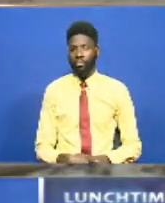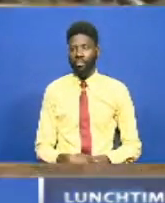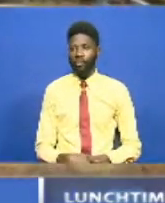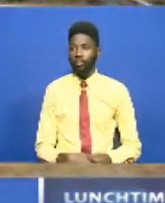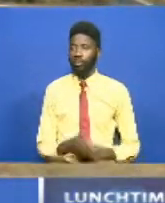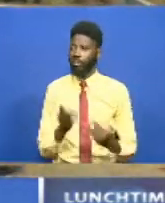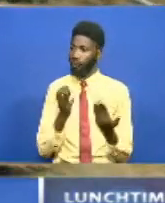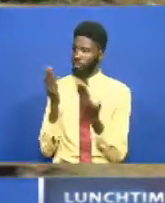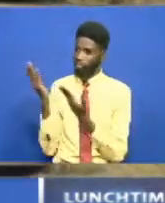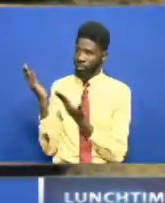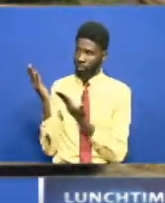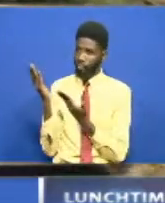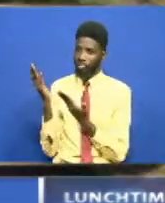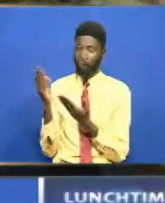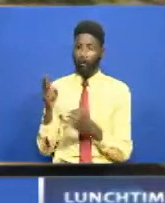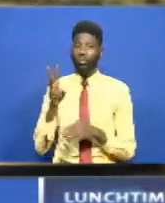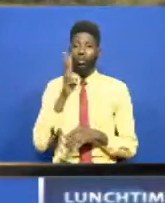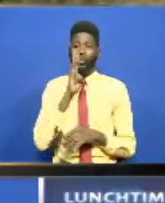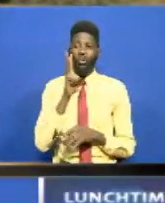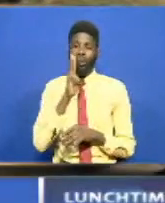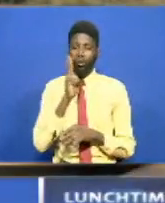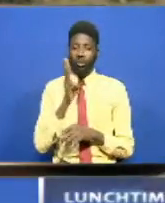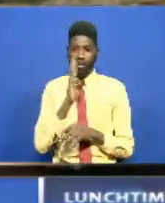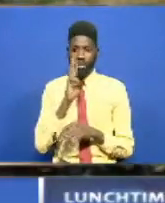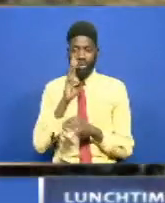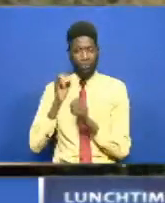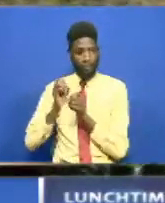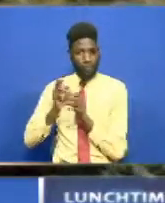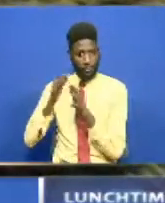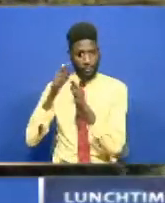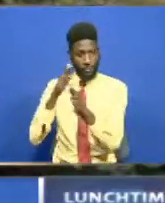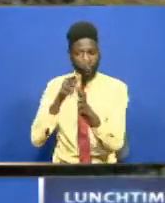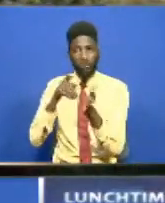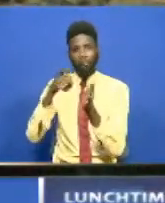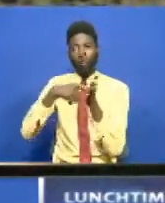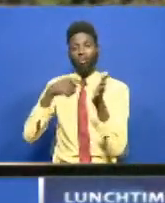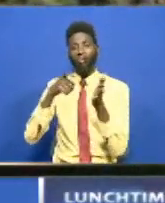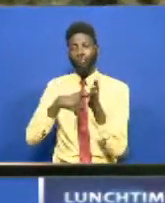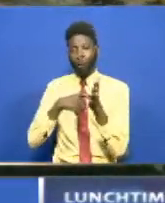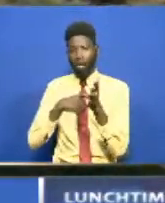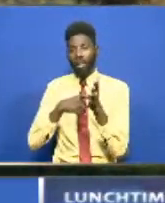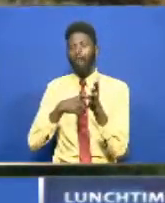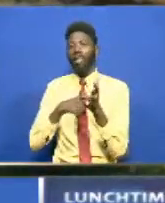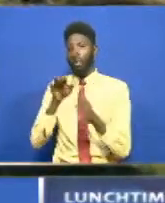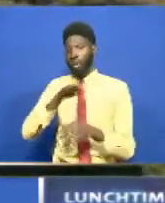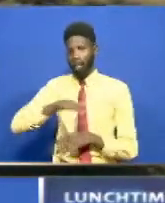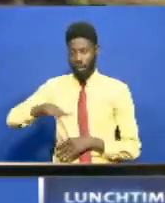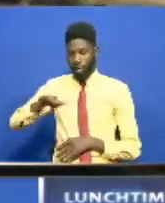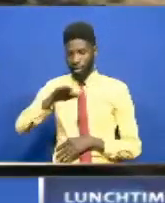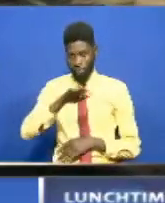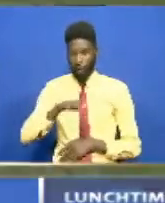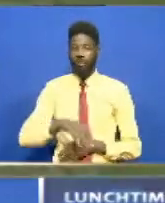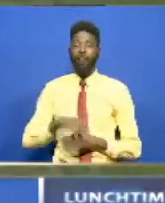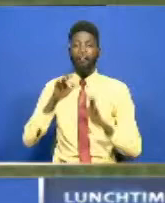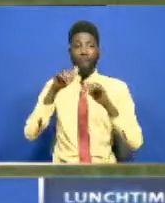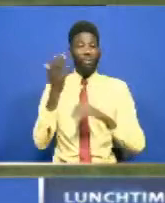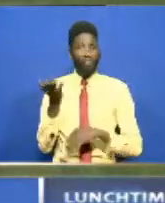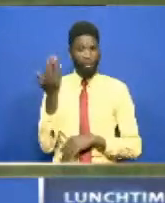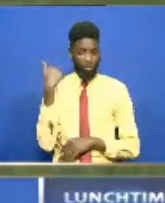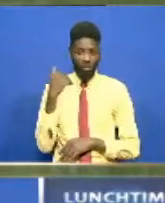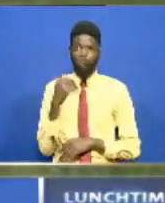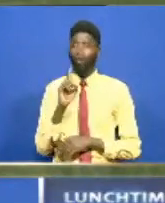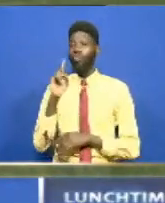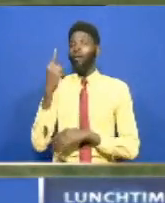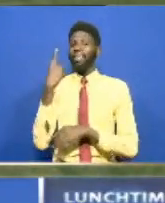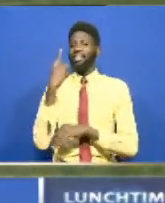With the increase in the water supply to the Mwea Irrigation Scheme, farmers who have been accustomed to irrigating crops for one season every year will